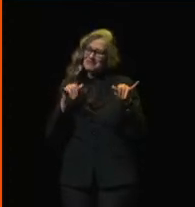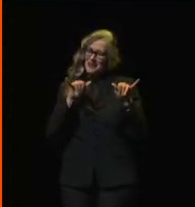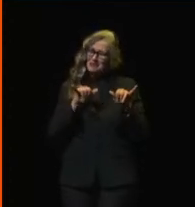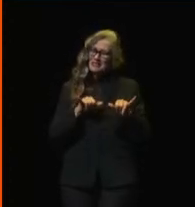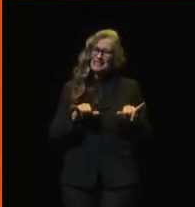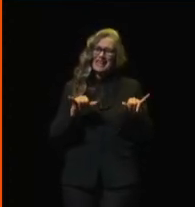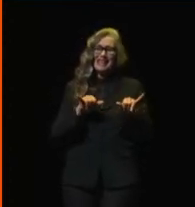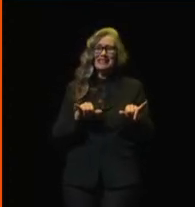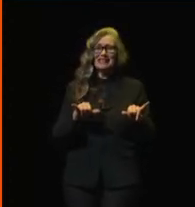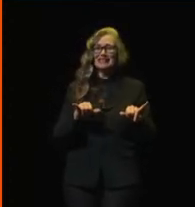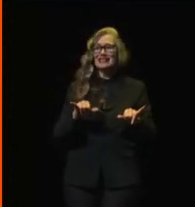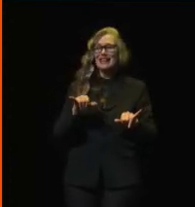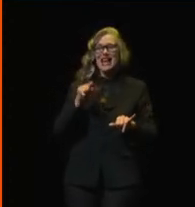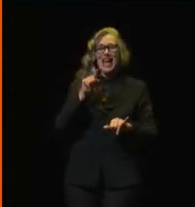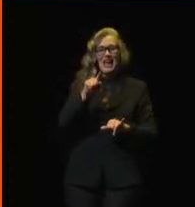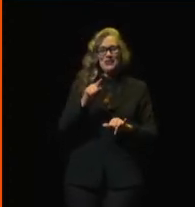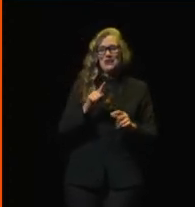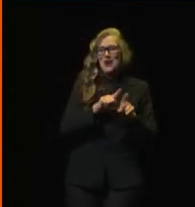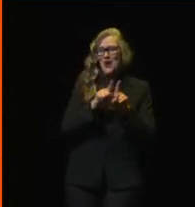was there to provide the context.